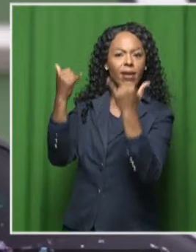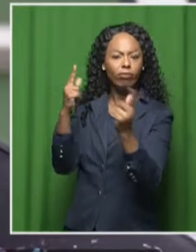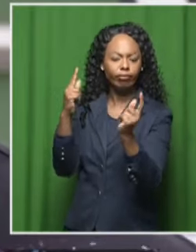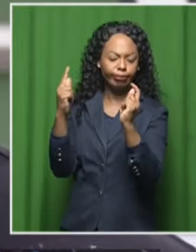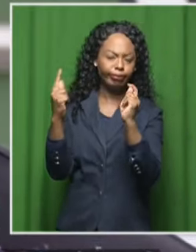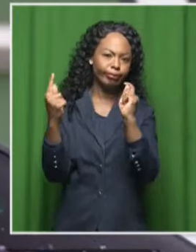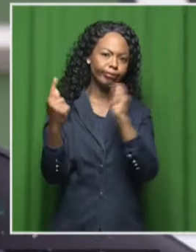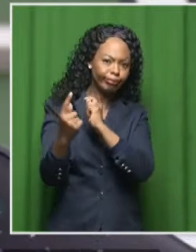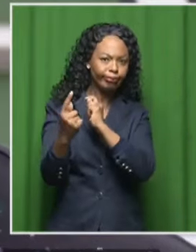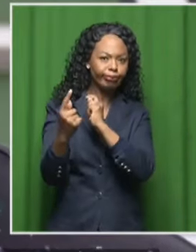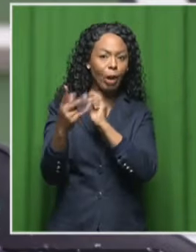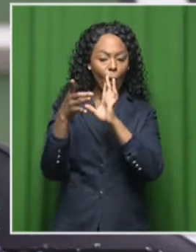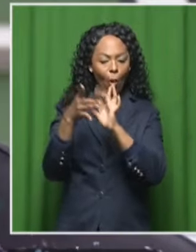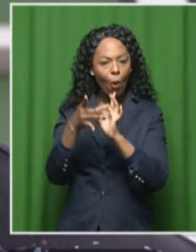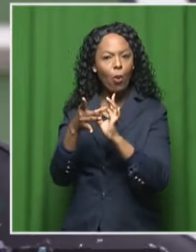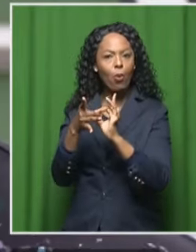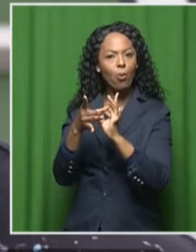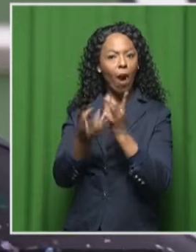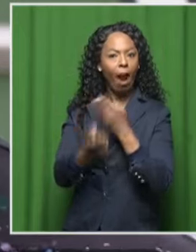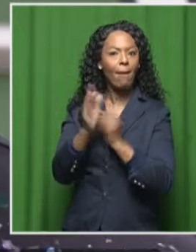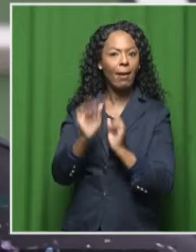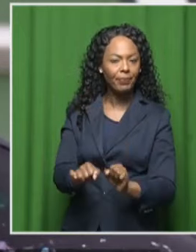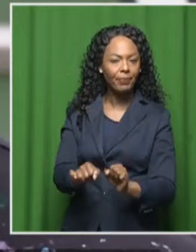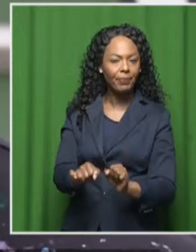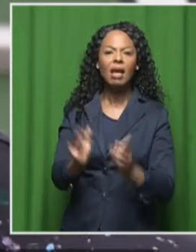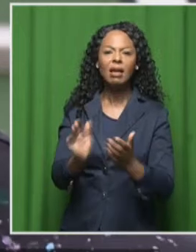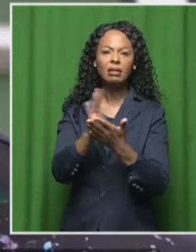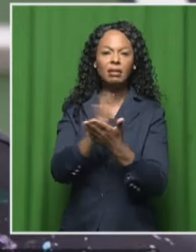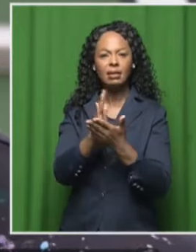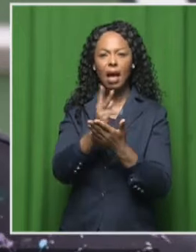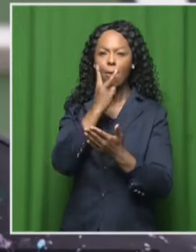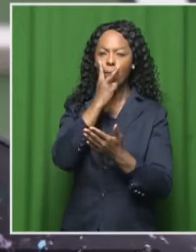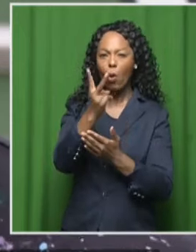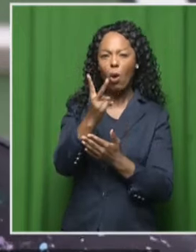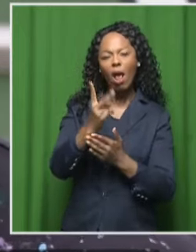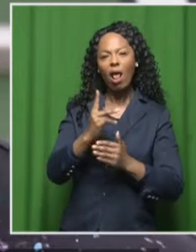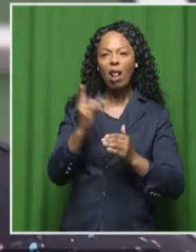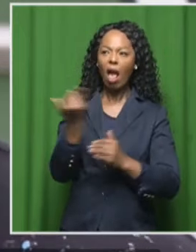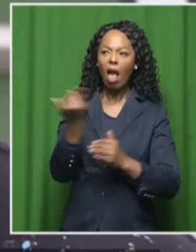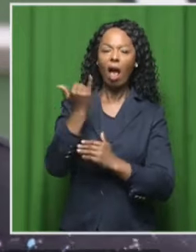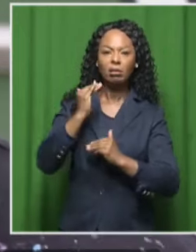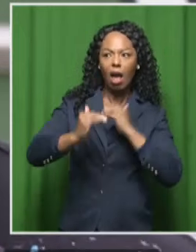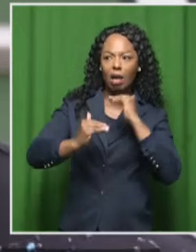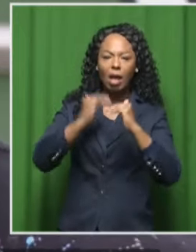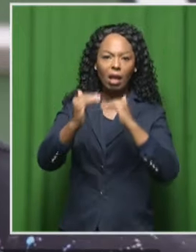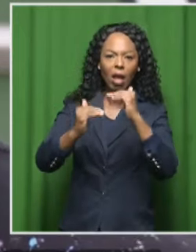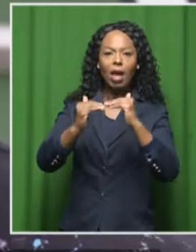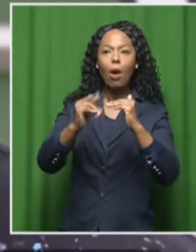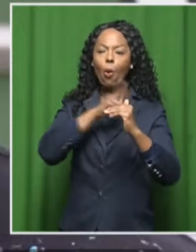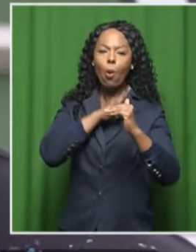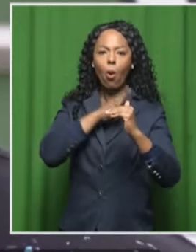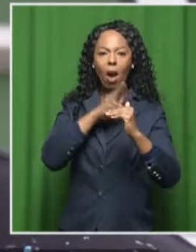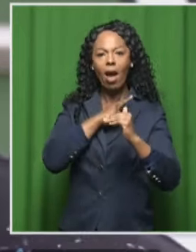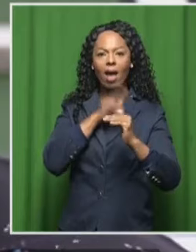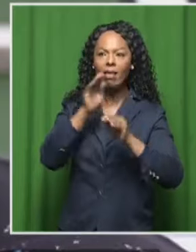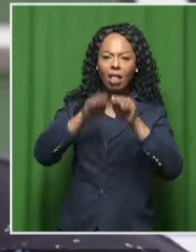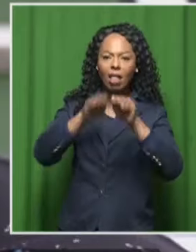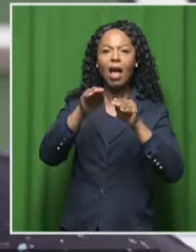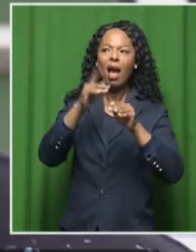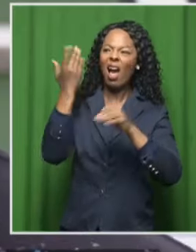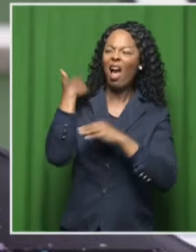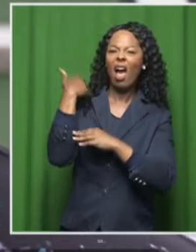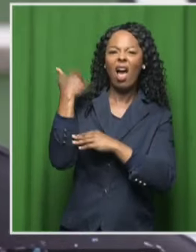in me, you can see this treaty. Some of them look like stays. So they take those things because back in the days, we were staying in the